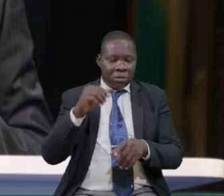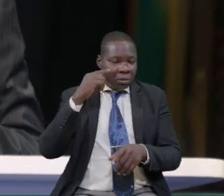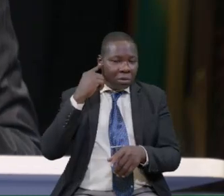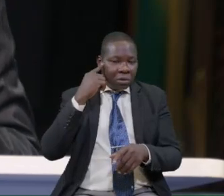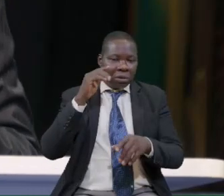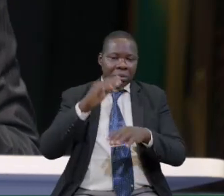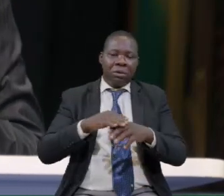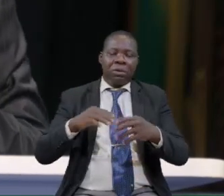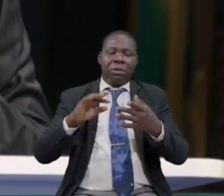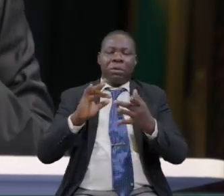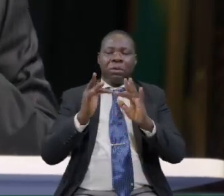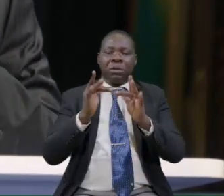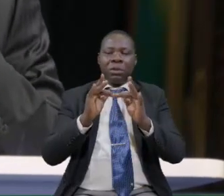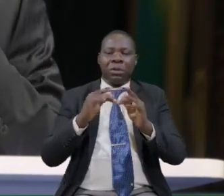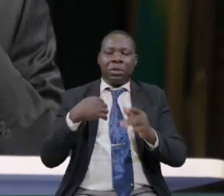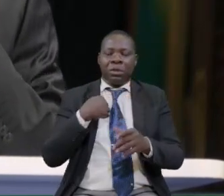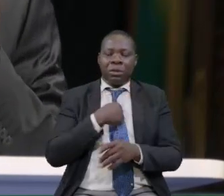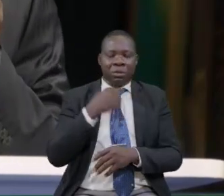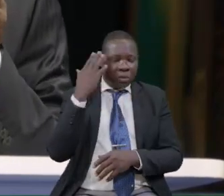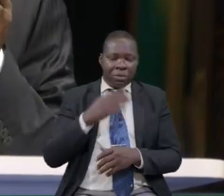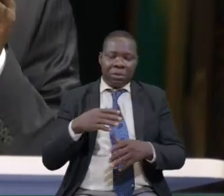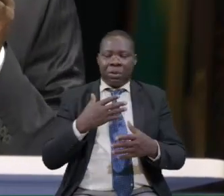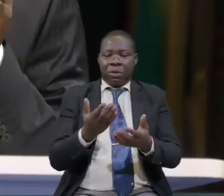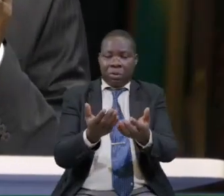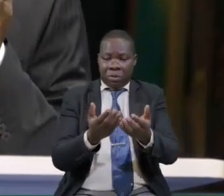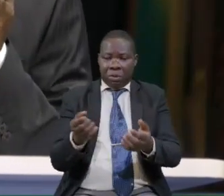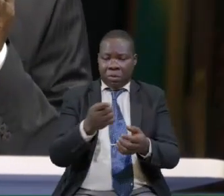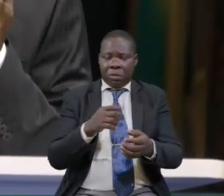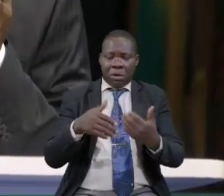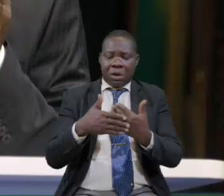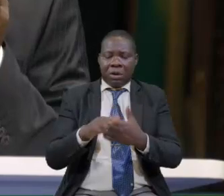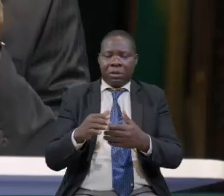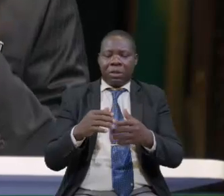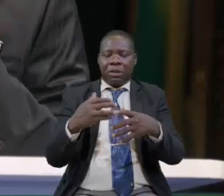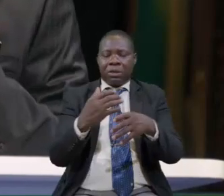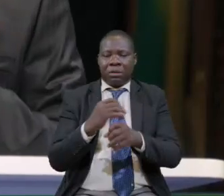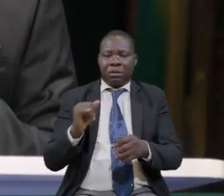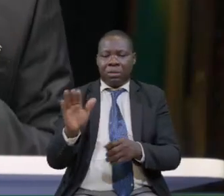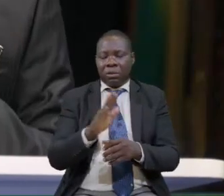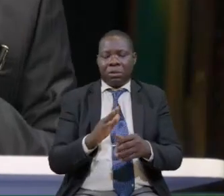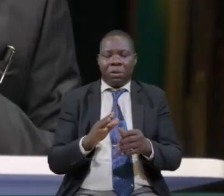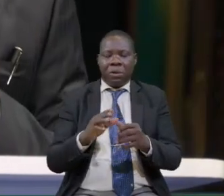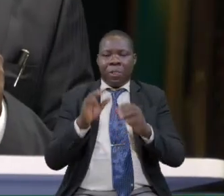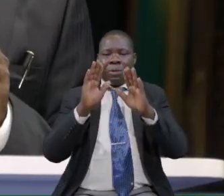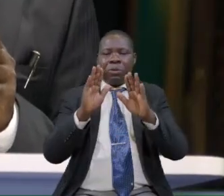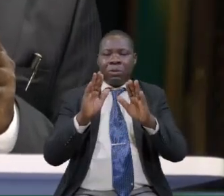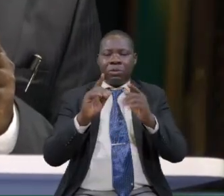we would like you, after receiving your miracles, to show gratitude to